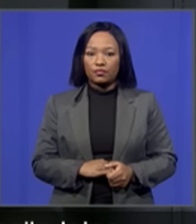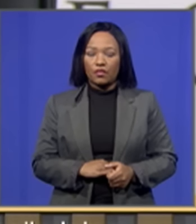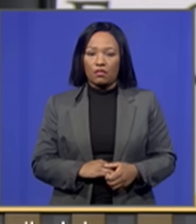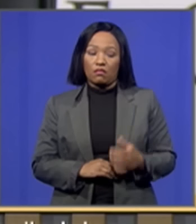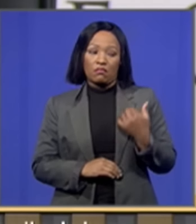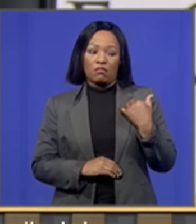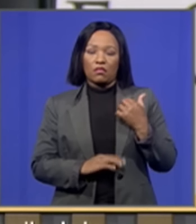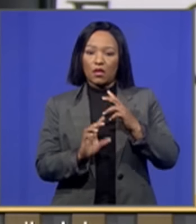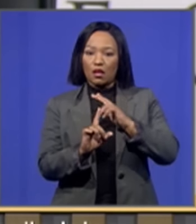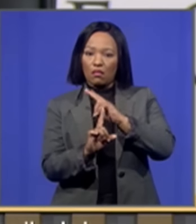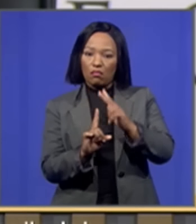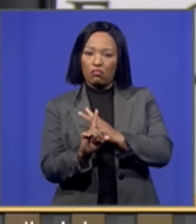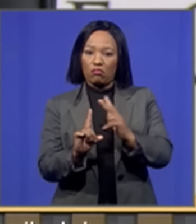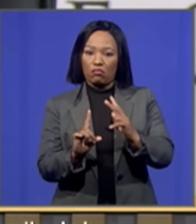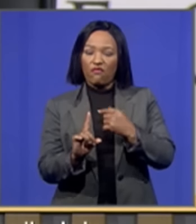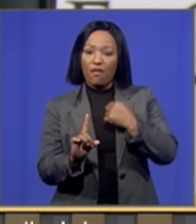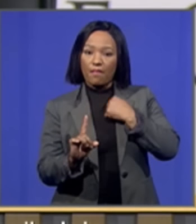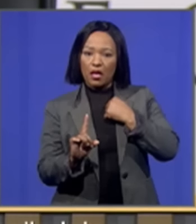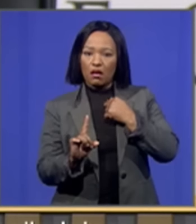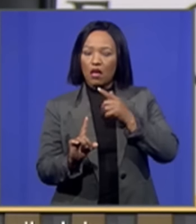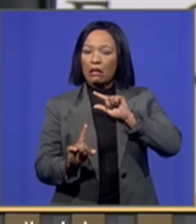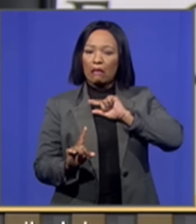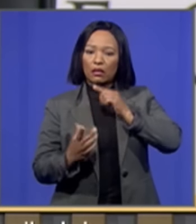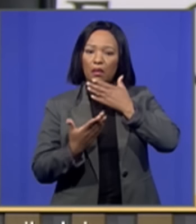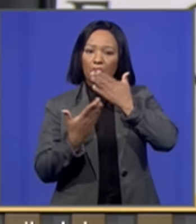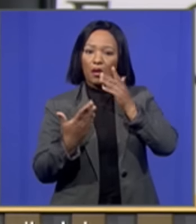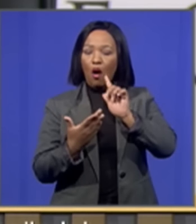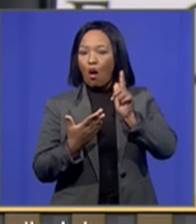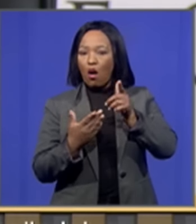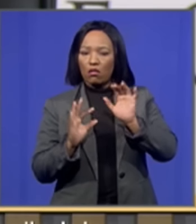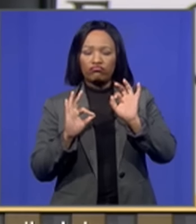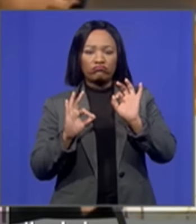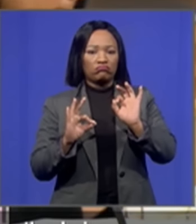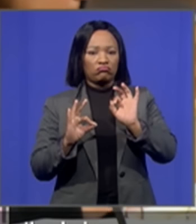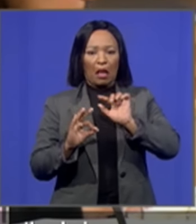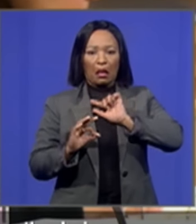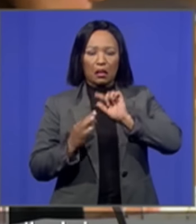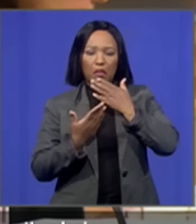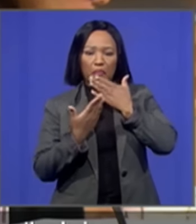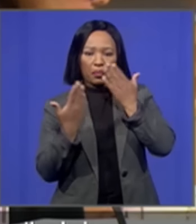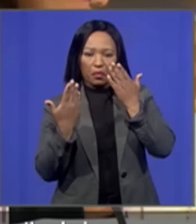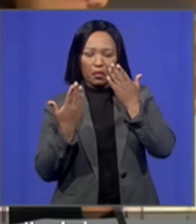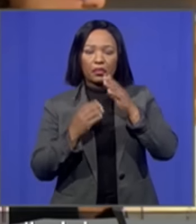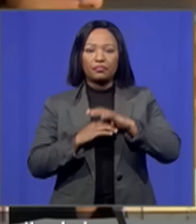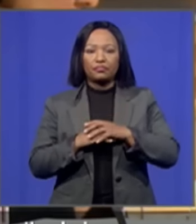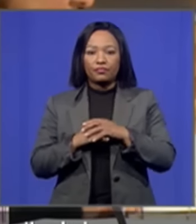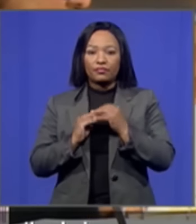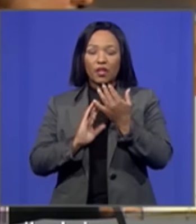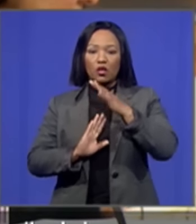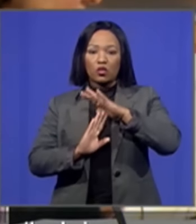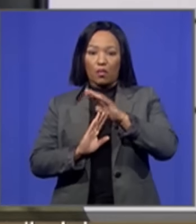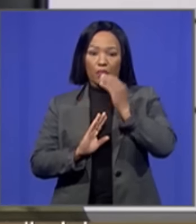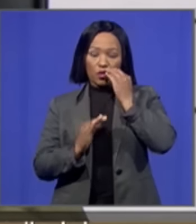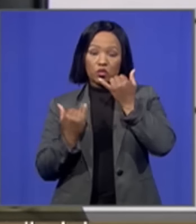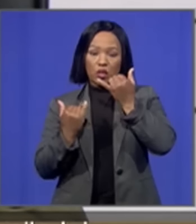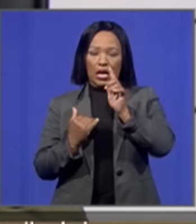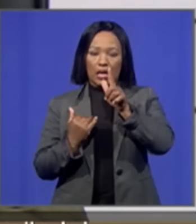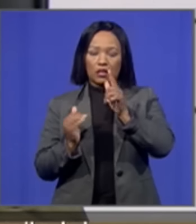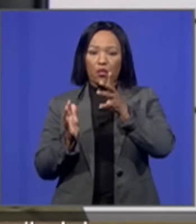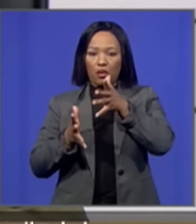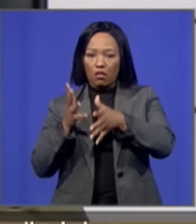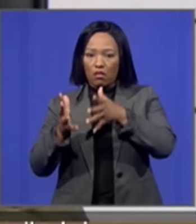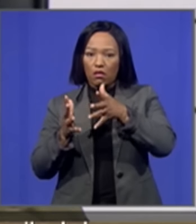against me, I was found not guilty and discharged on all charges. Tse di kwa setlhoe mo kgasong eno maitsiweng ano